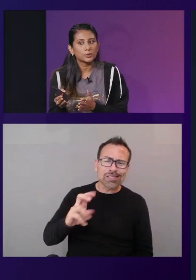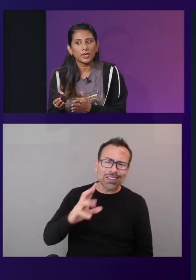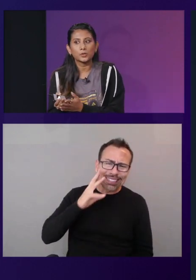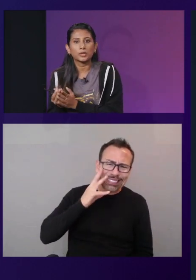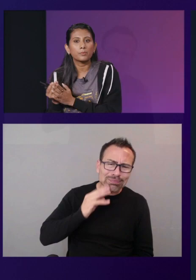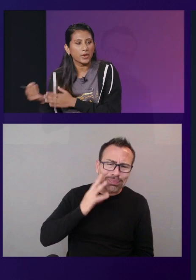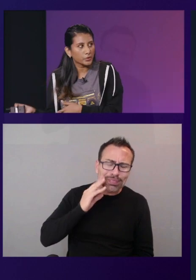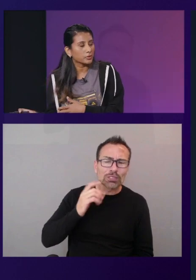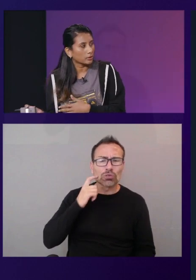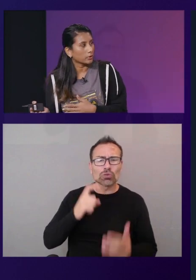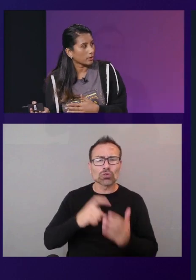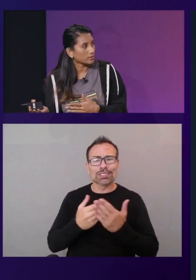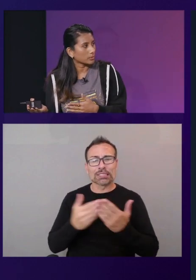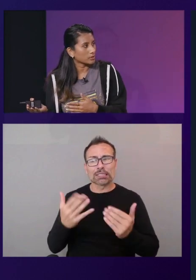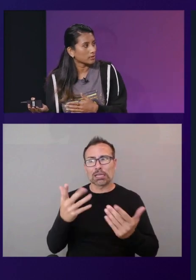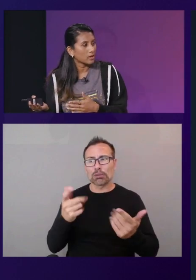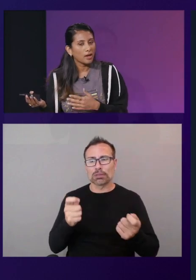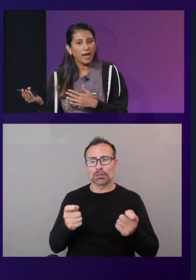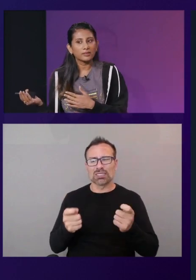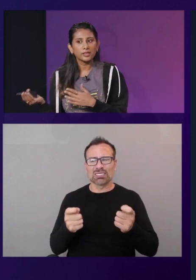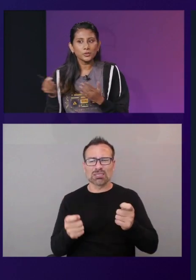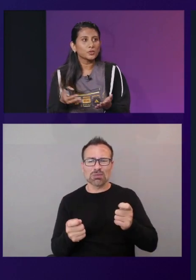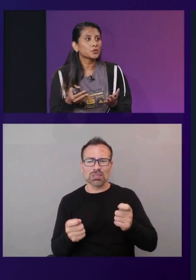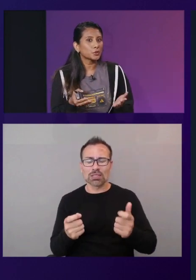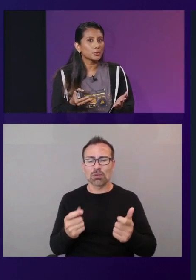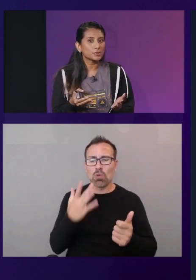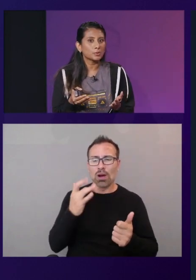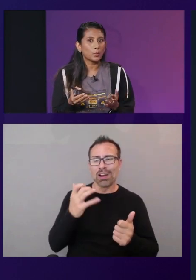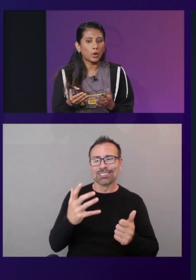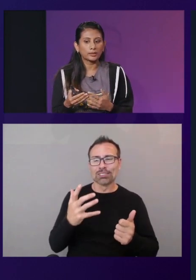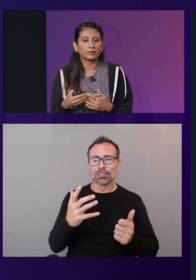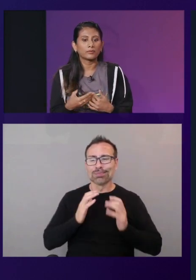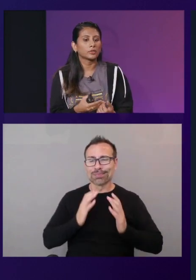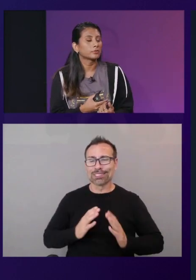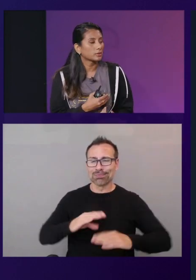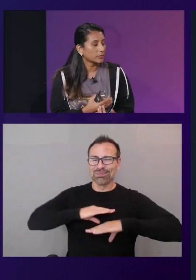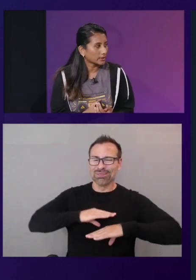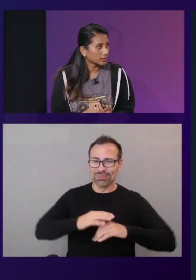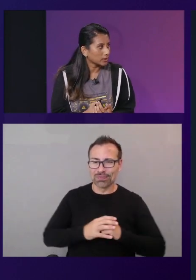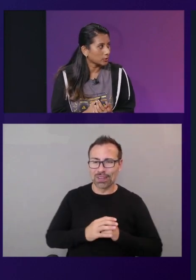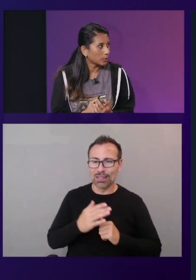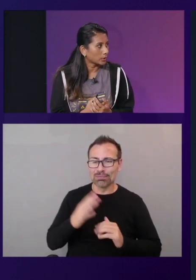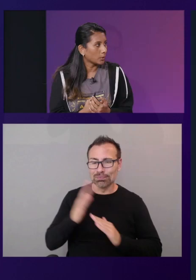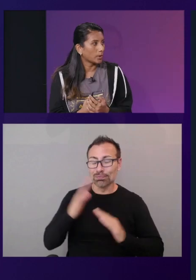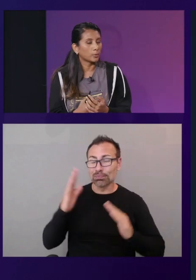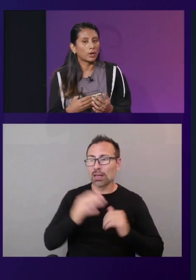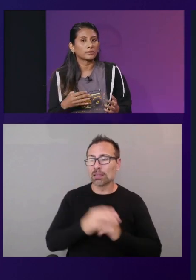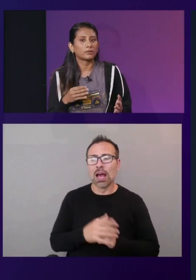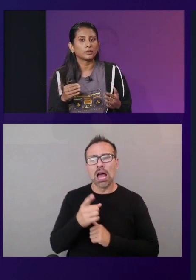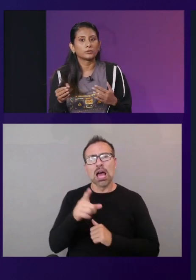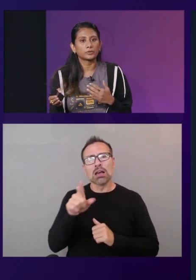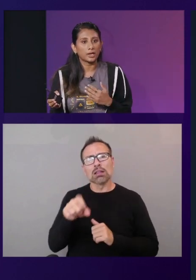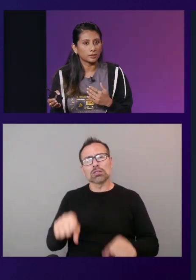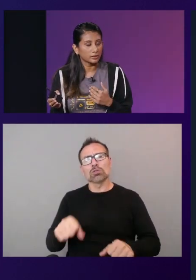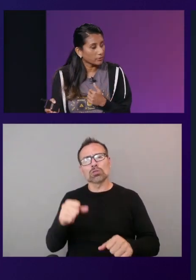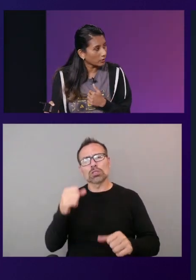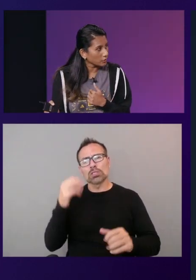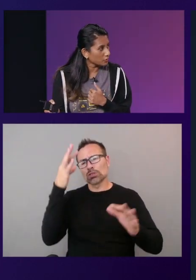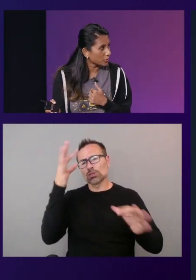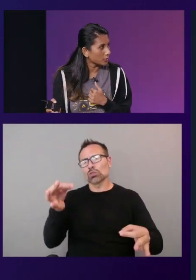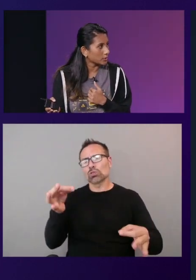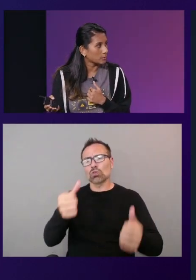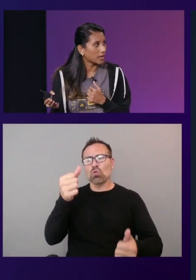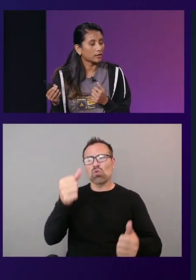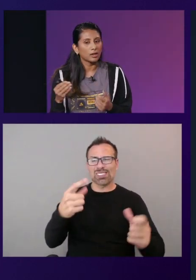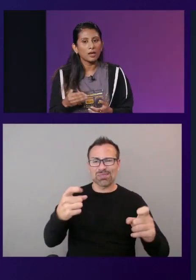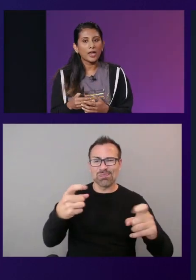tweak so that you can better serve your customers. And then you can choose what level of complexity do you want to go in, what level of configurations